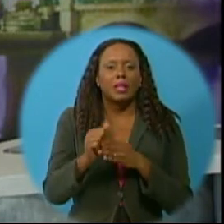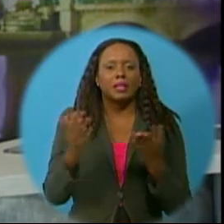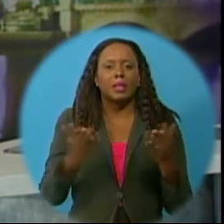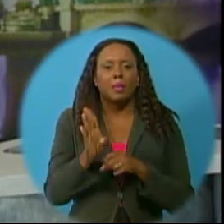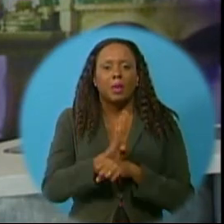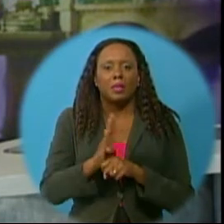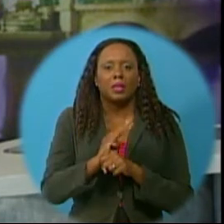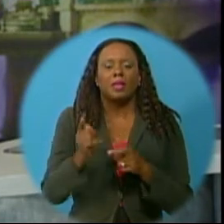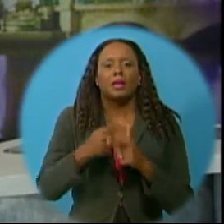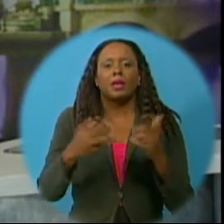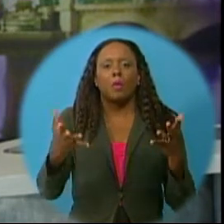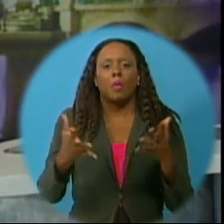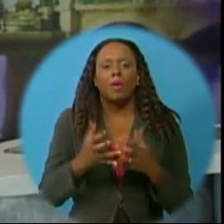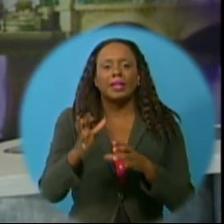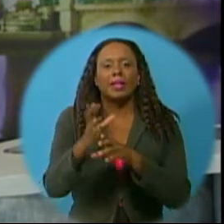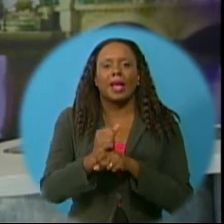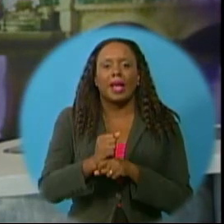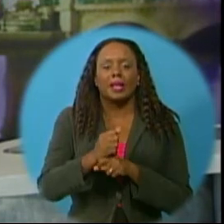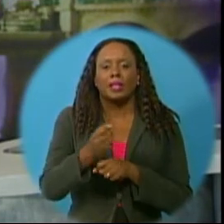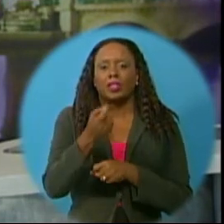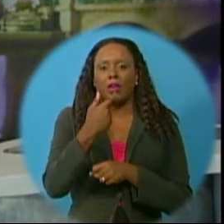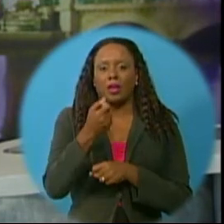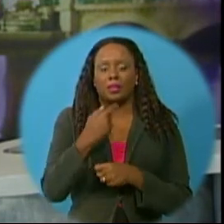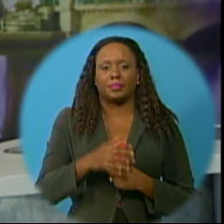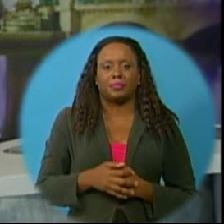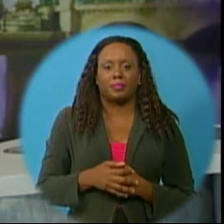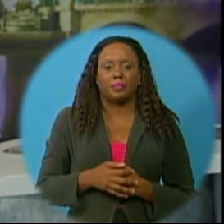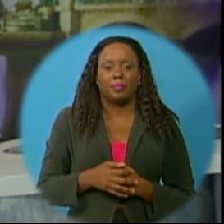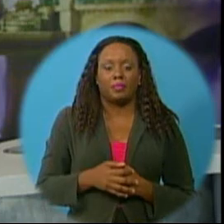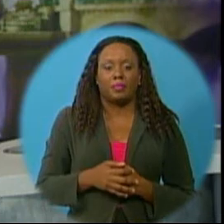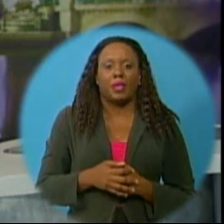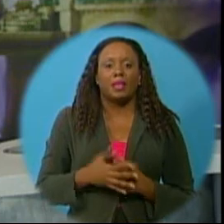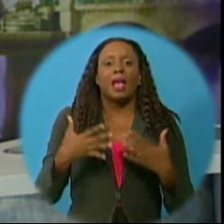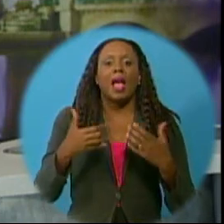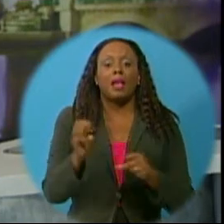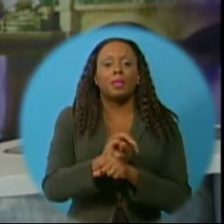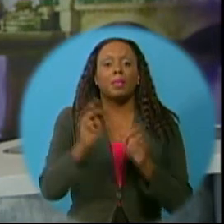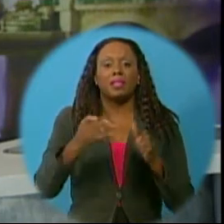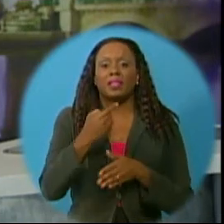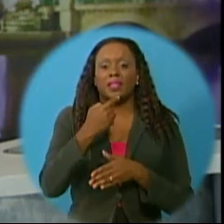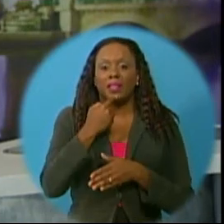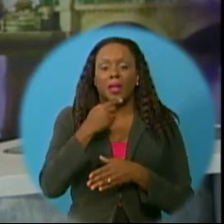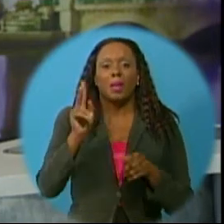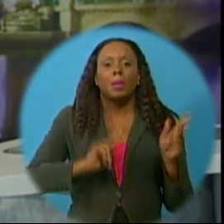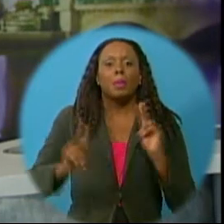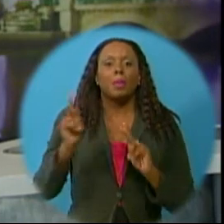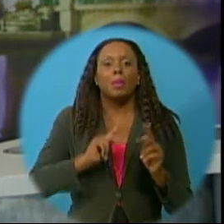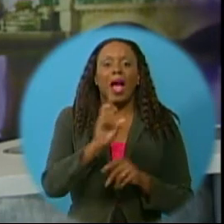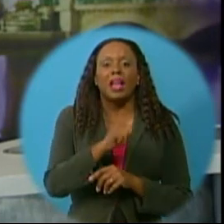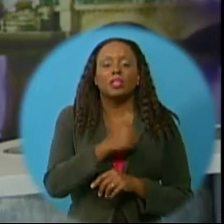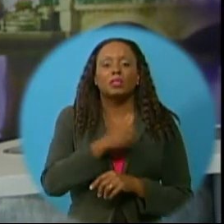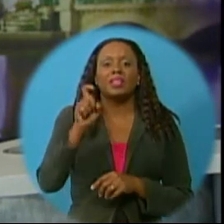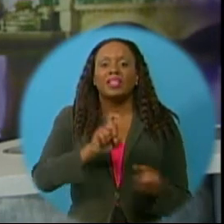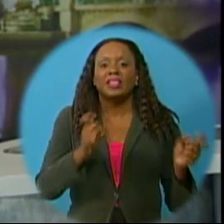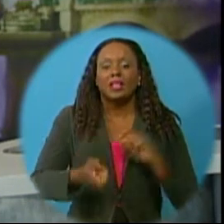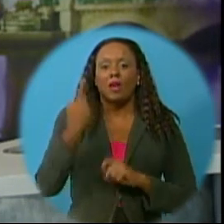push will be made to get that drug used widely. Coming up after this break, the Health Minister says it's no easy task to